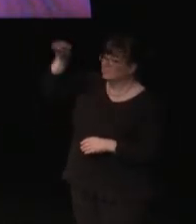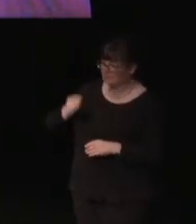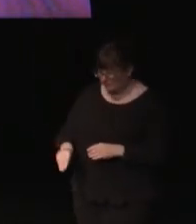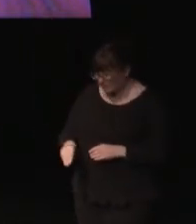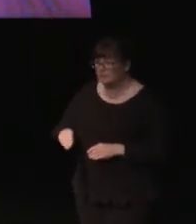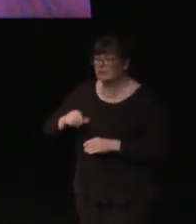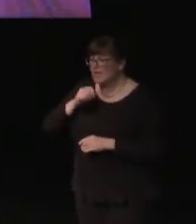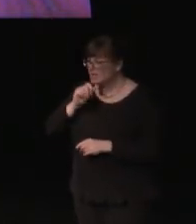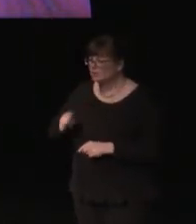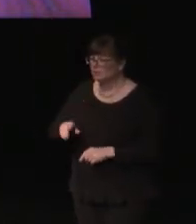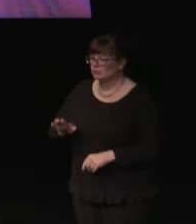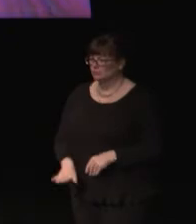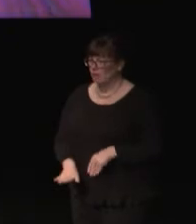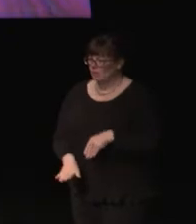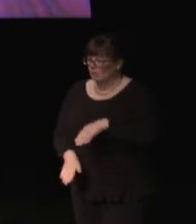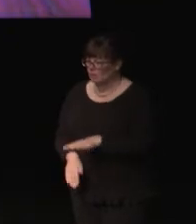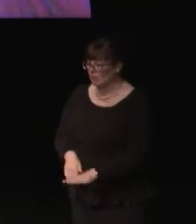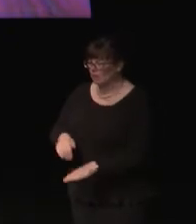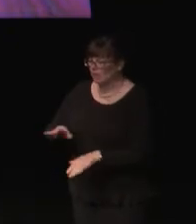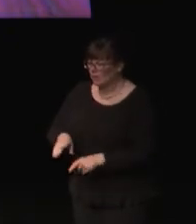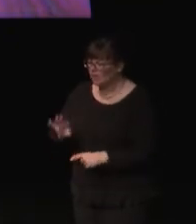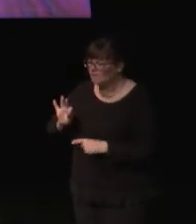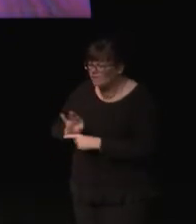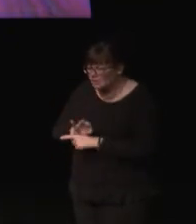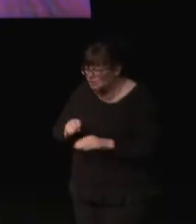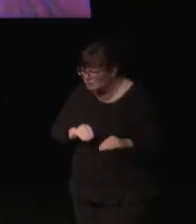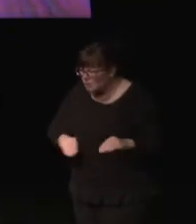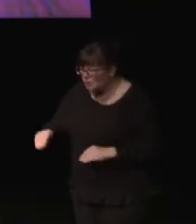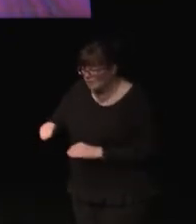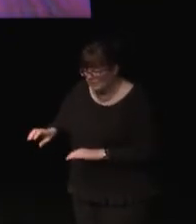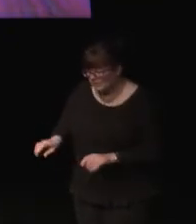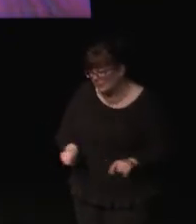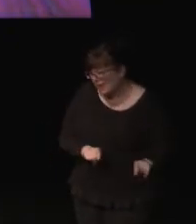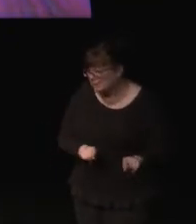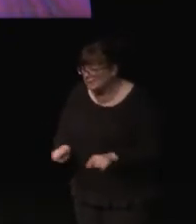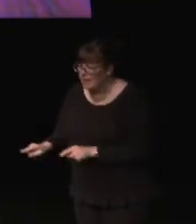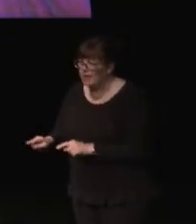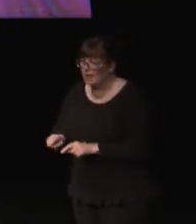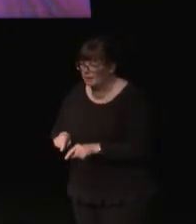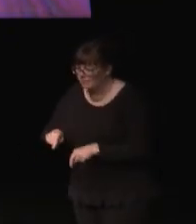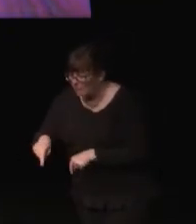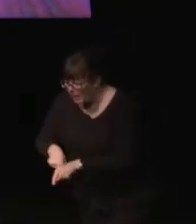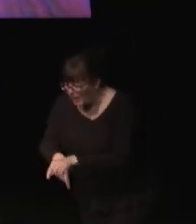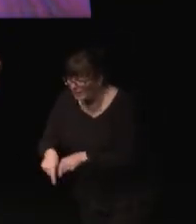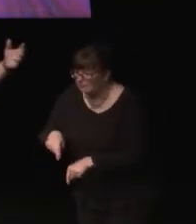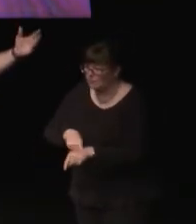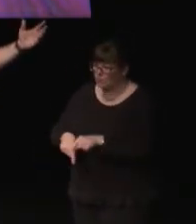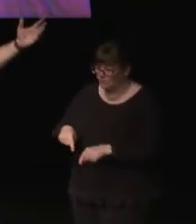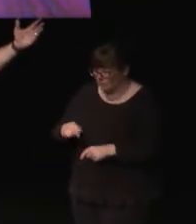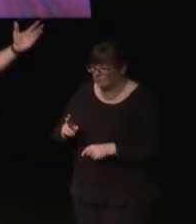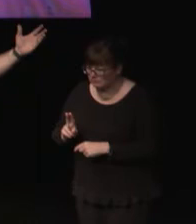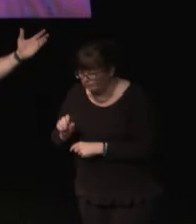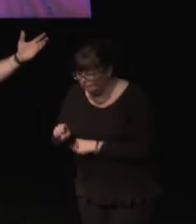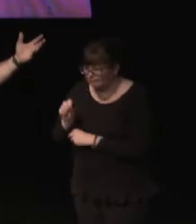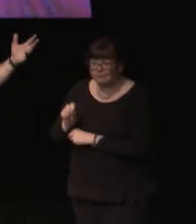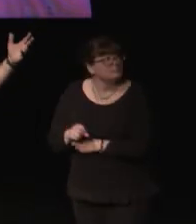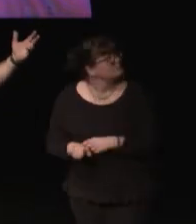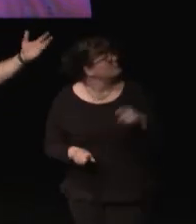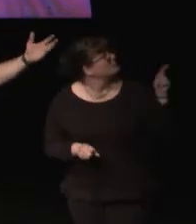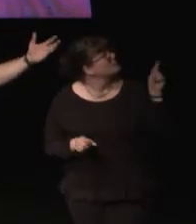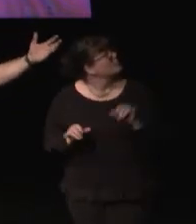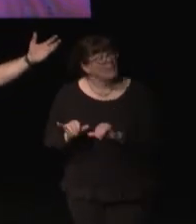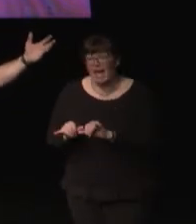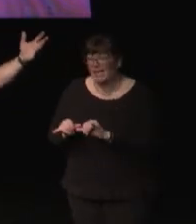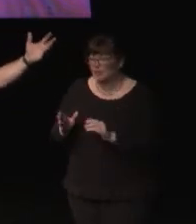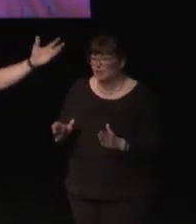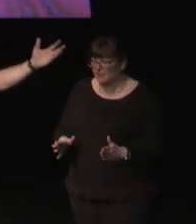is functional mobility. It's side to side, back and forth, using your arms, using your legs. And again, now this right here, our engineer hasn't